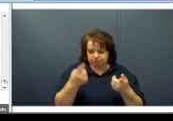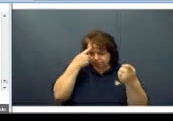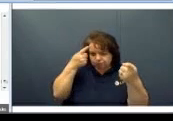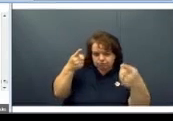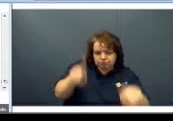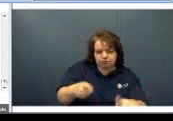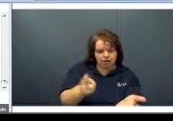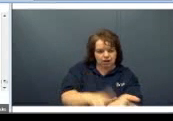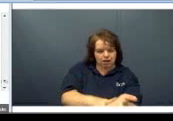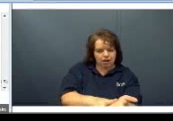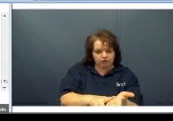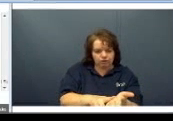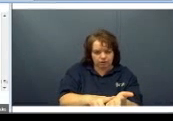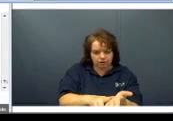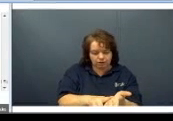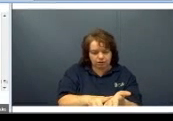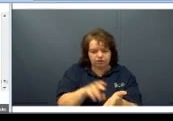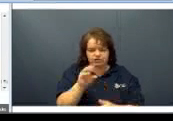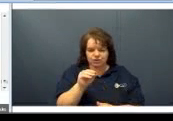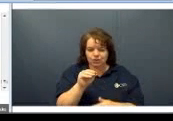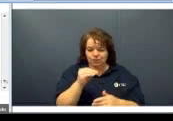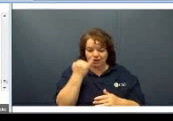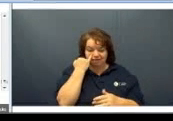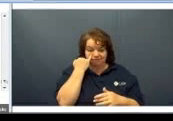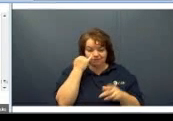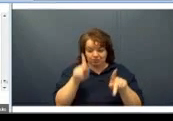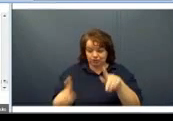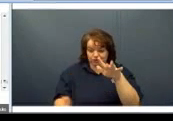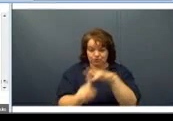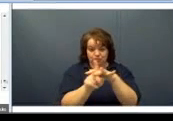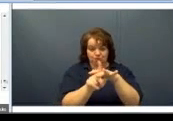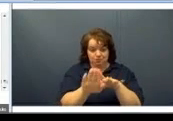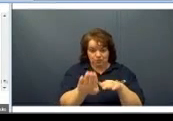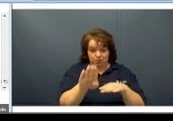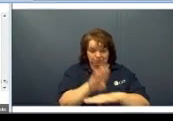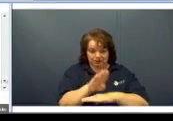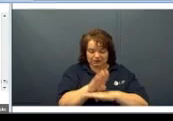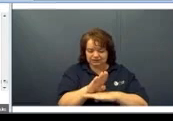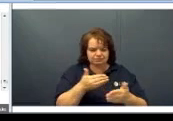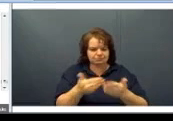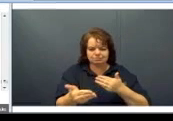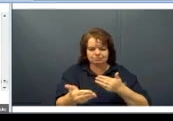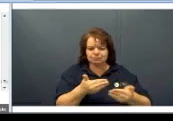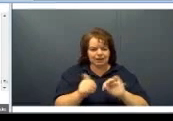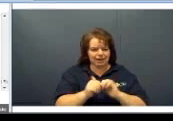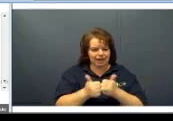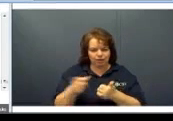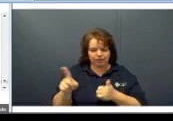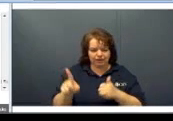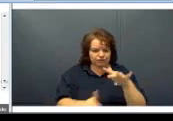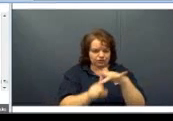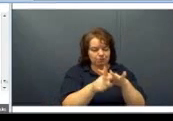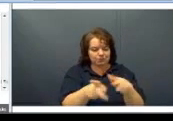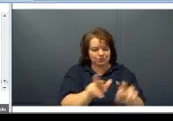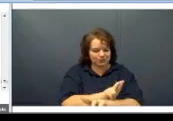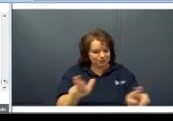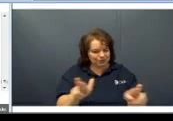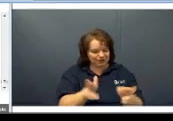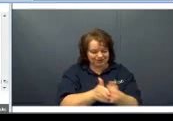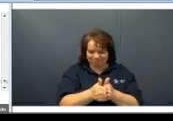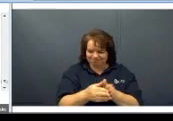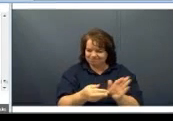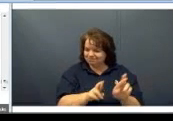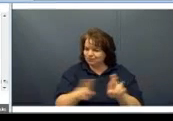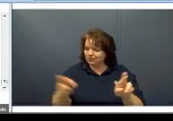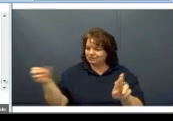provided and enter into a contract with them so that when that person shows up at your place of business, however they